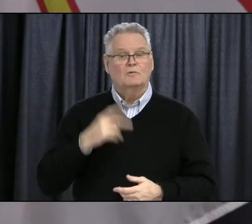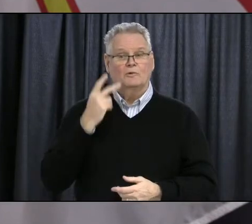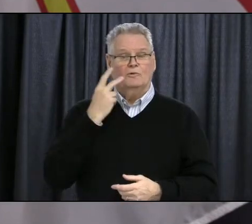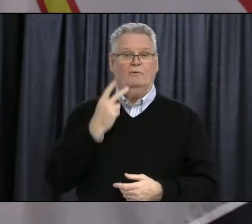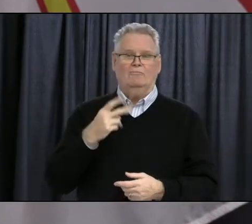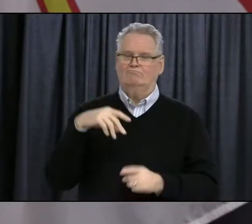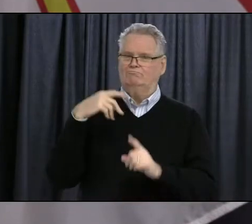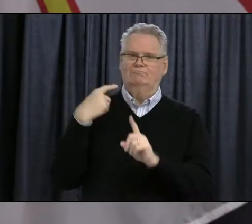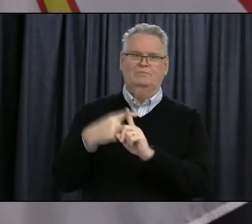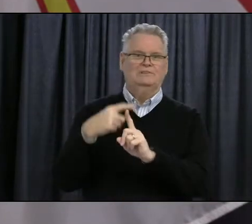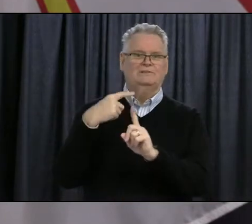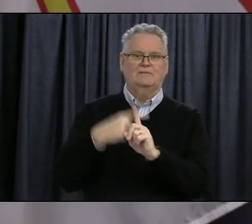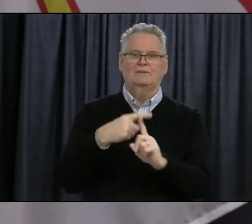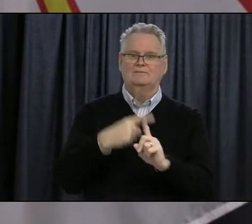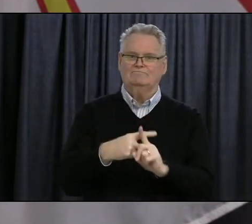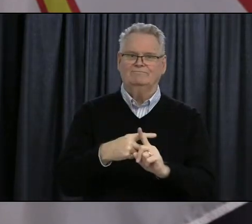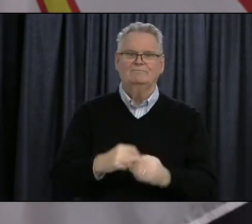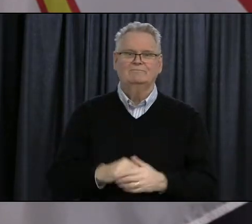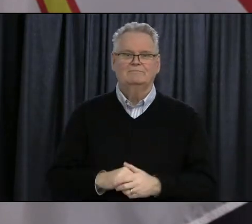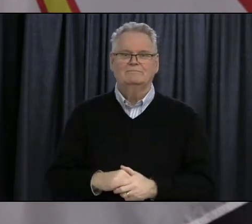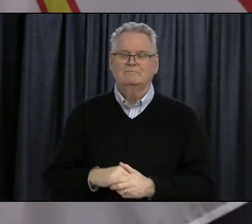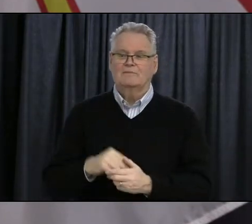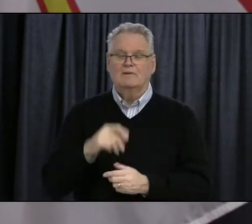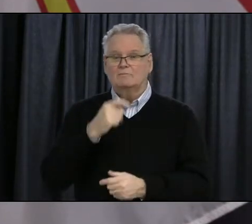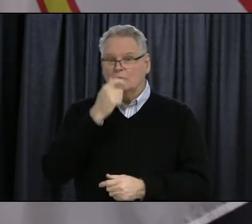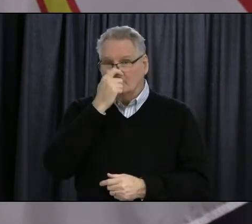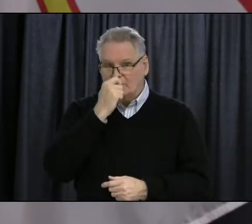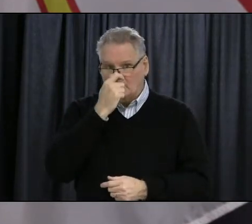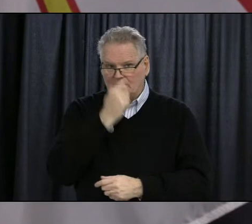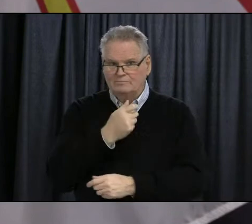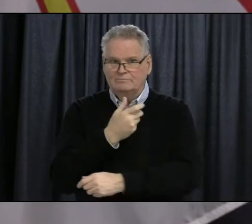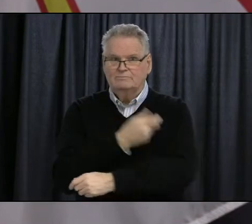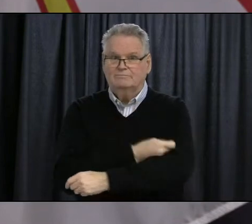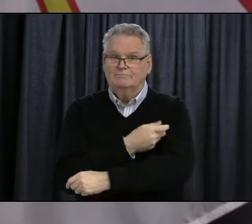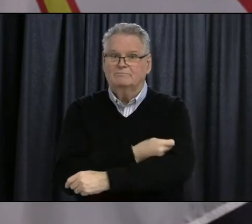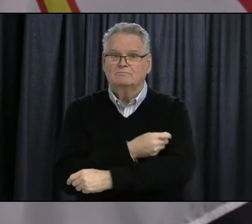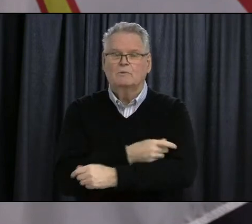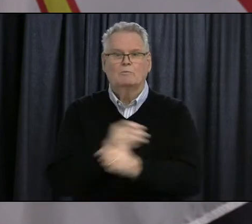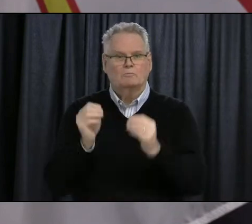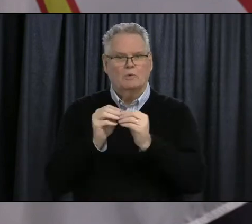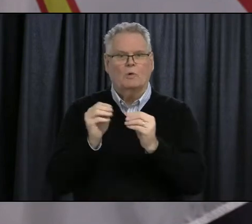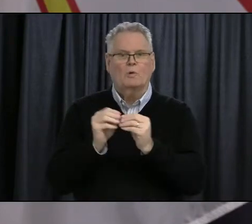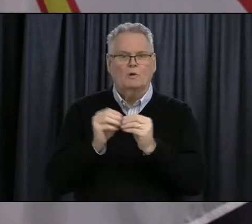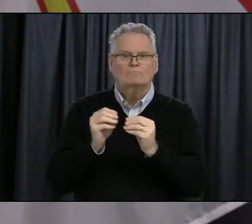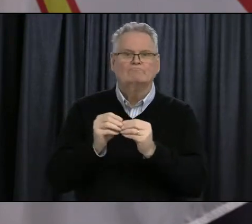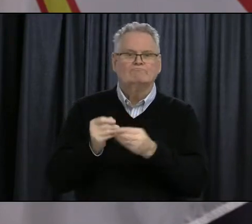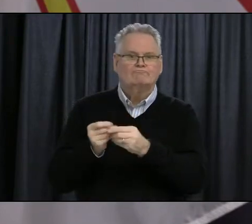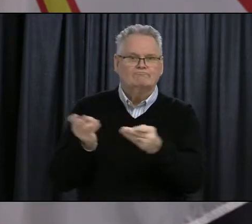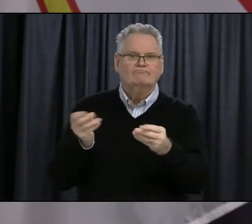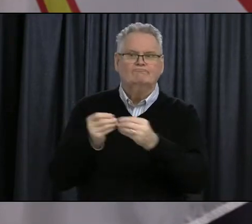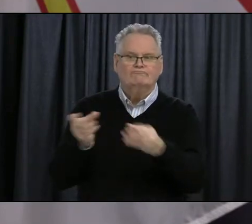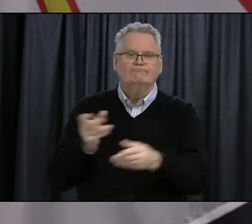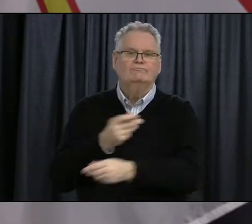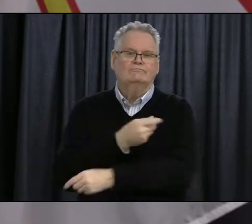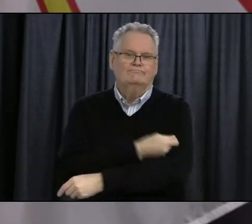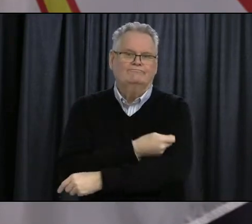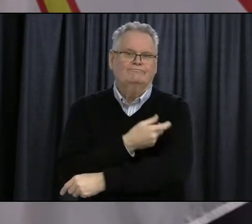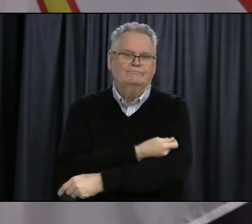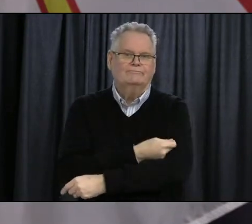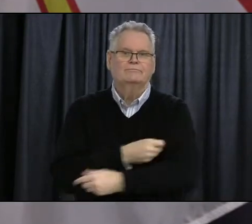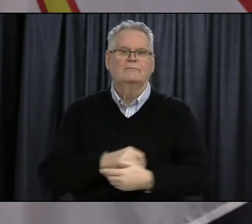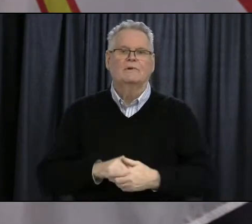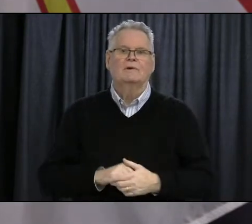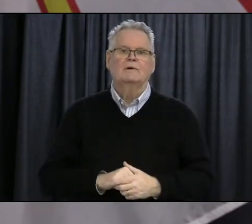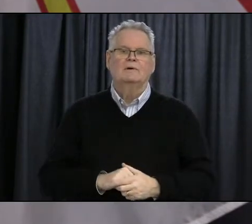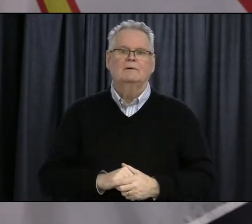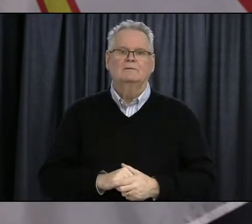people vaccinated for flu this year than ever before. So that's really important as well. And it's not too late